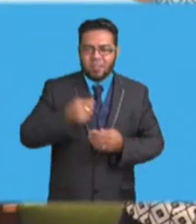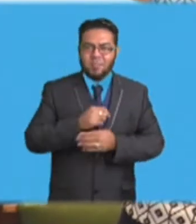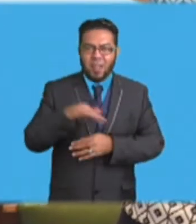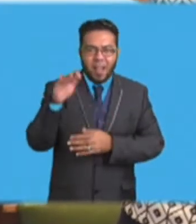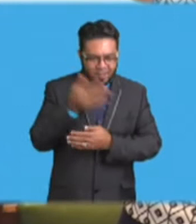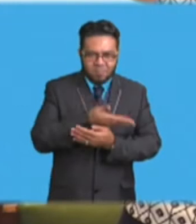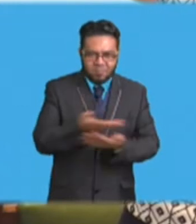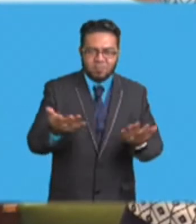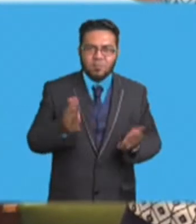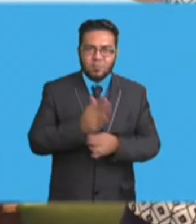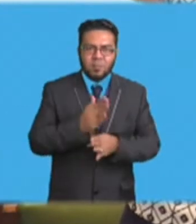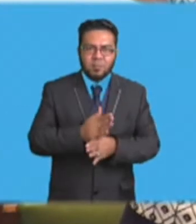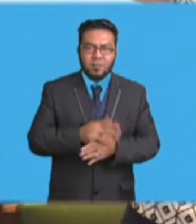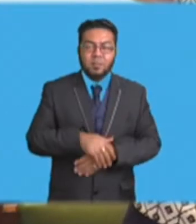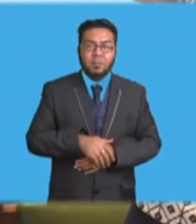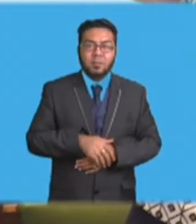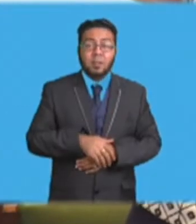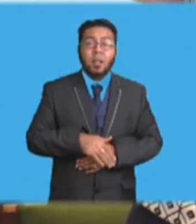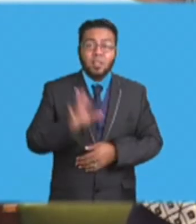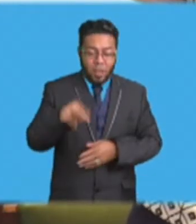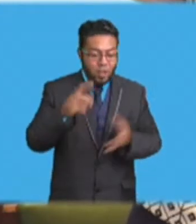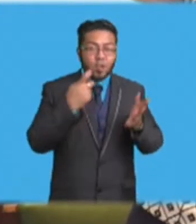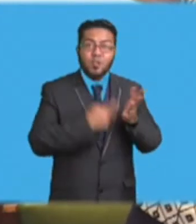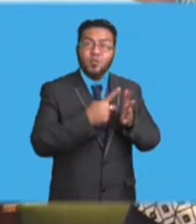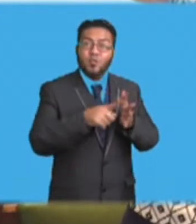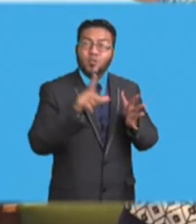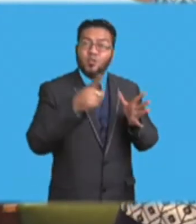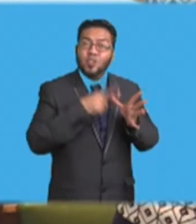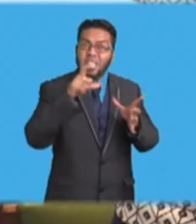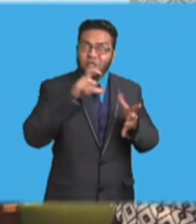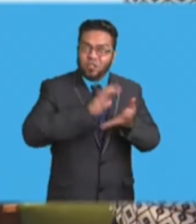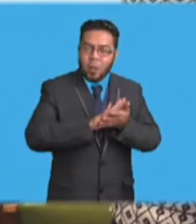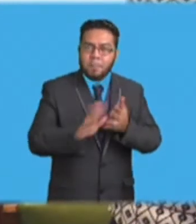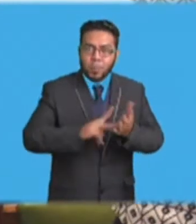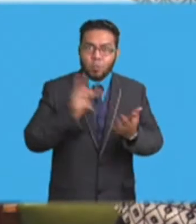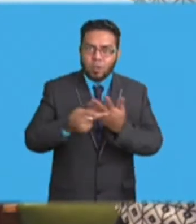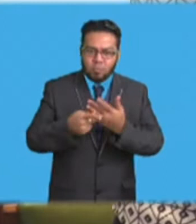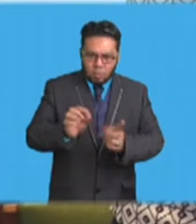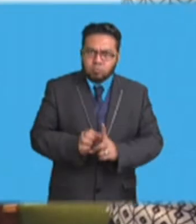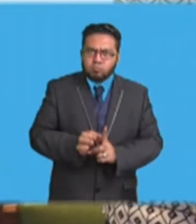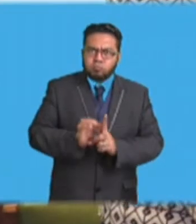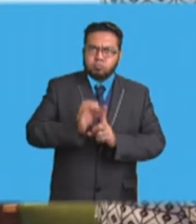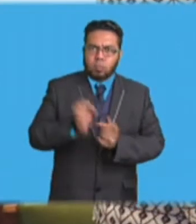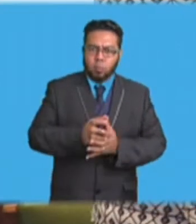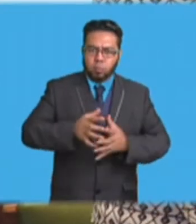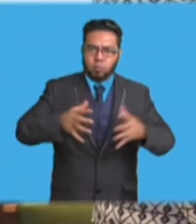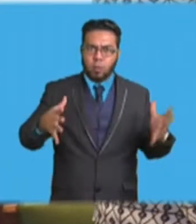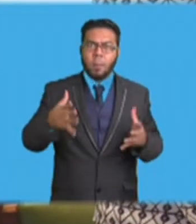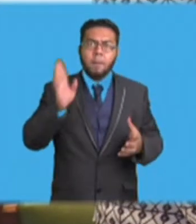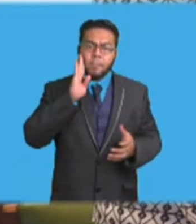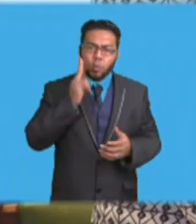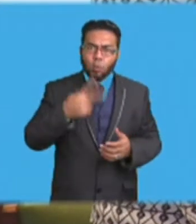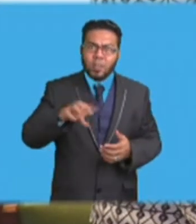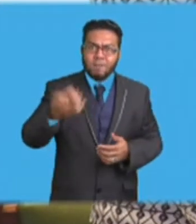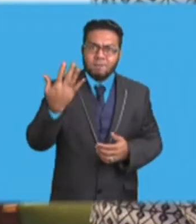Deputy Speaker, the REACH project has progressed immensely since its inception in 2015